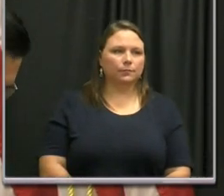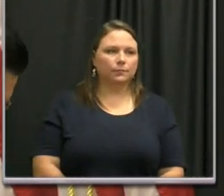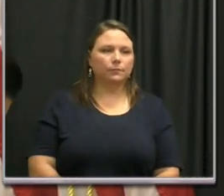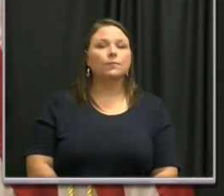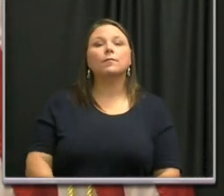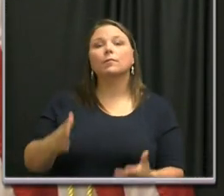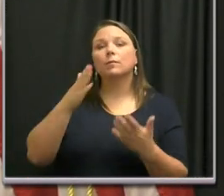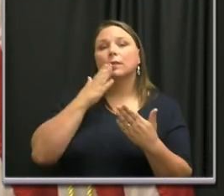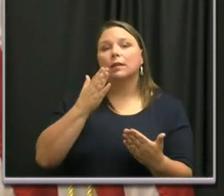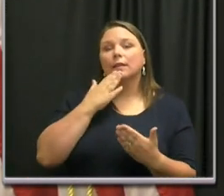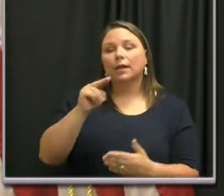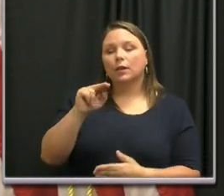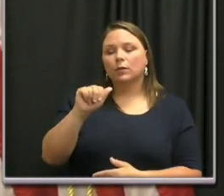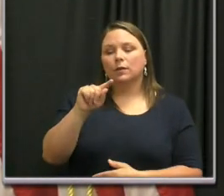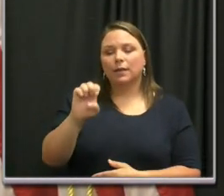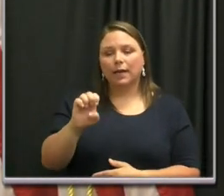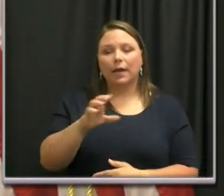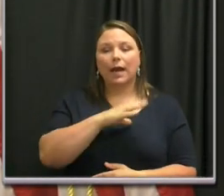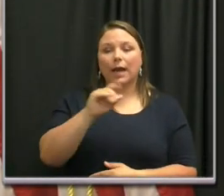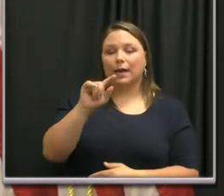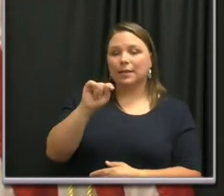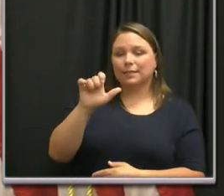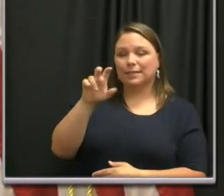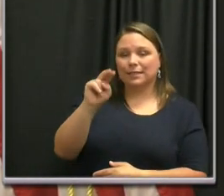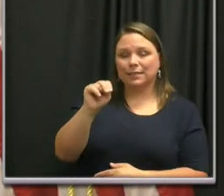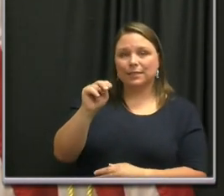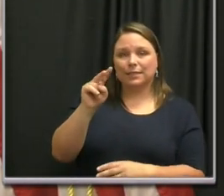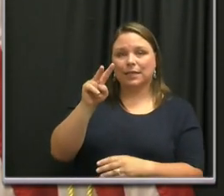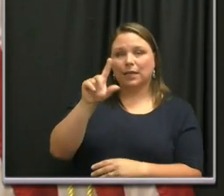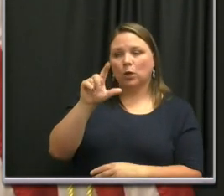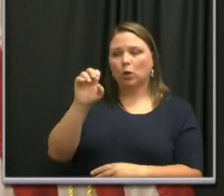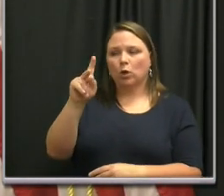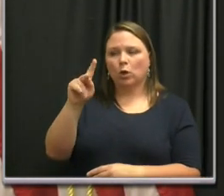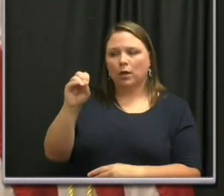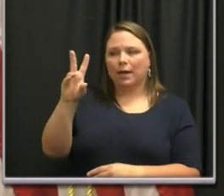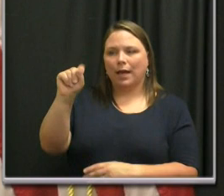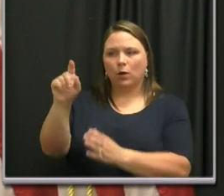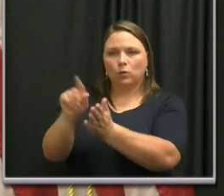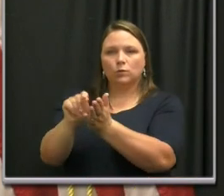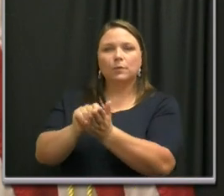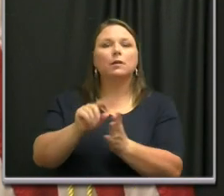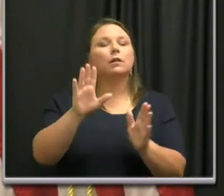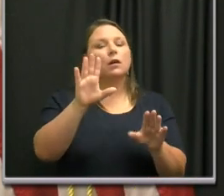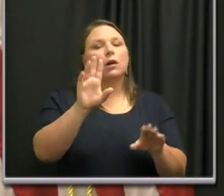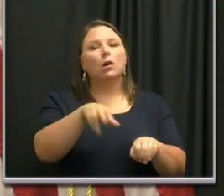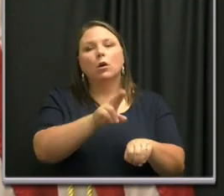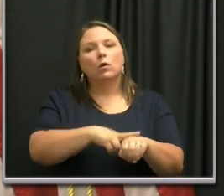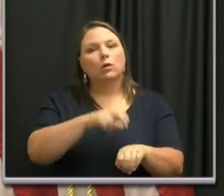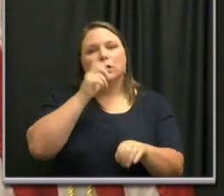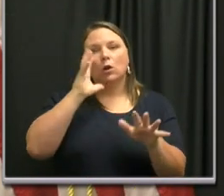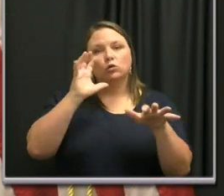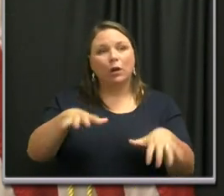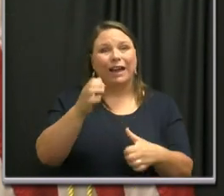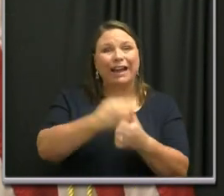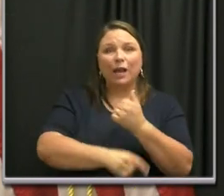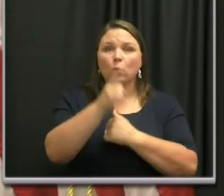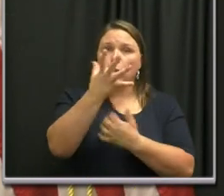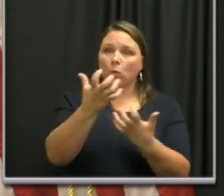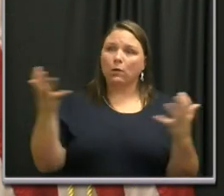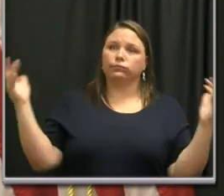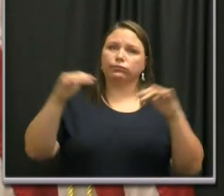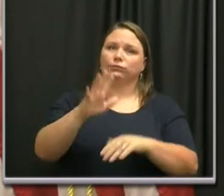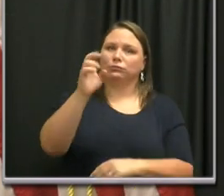Thank you, Nate, and the Tennessee Lookout. Of course, we're not surprised that anybody would want to be